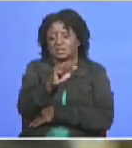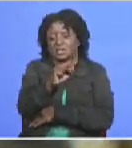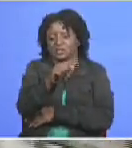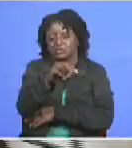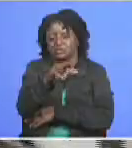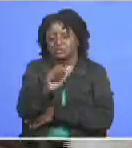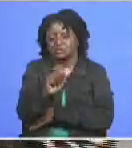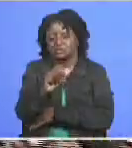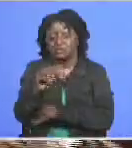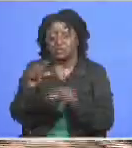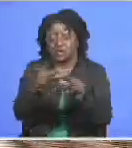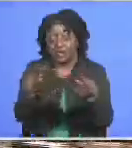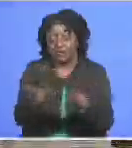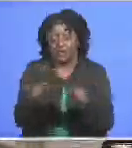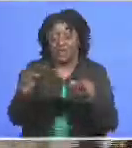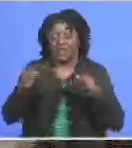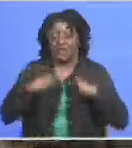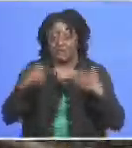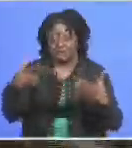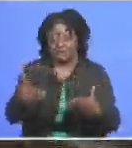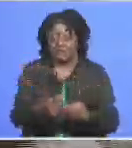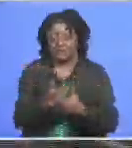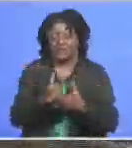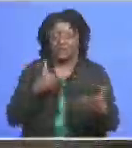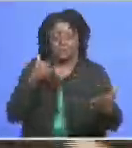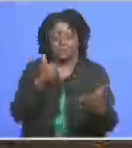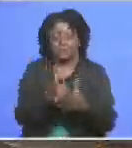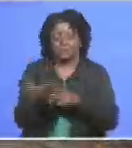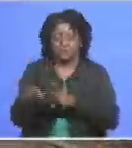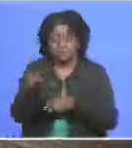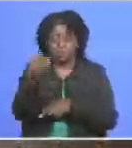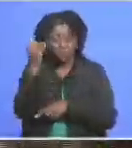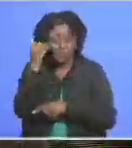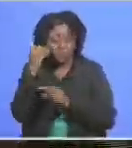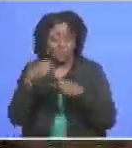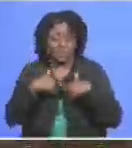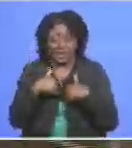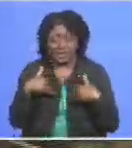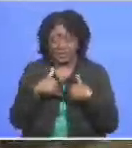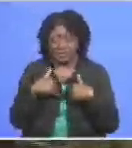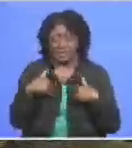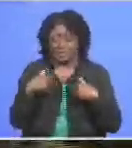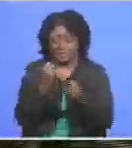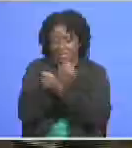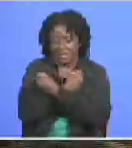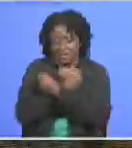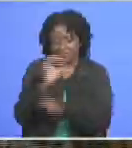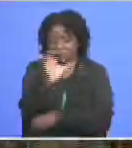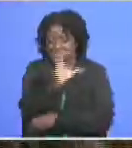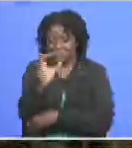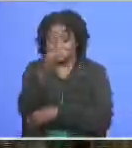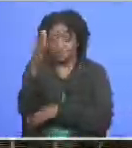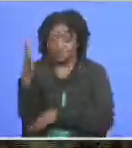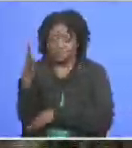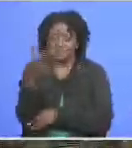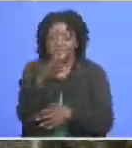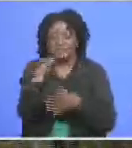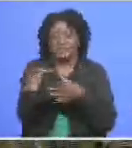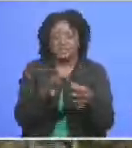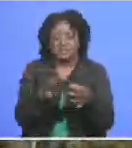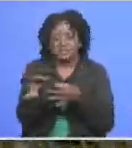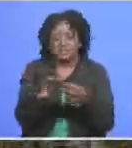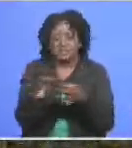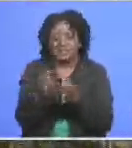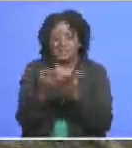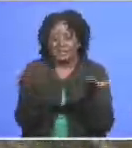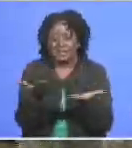approach. Did you know animals love Christmas trees? Well, senior zookeeper Andrew Haley explained. All right, so here at